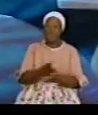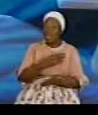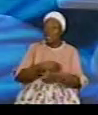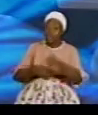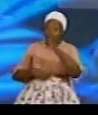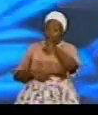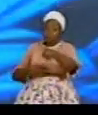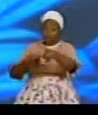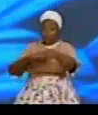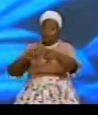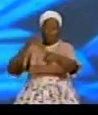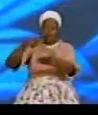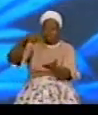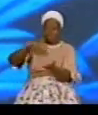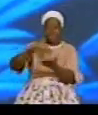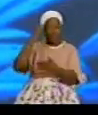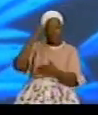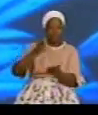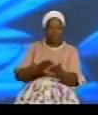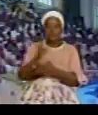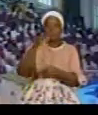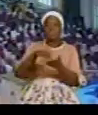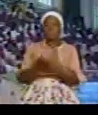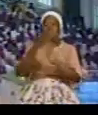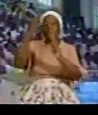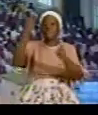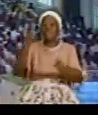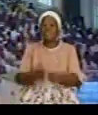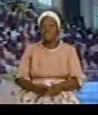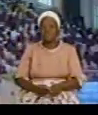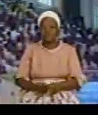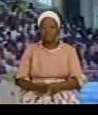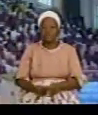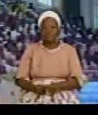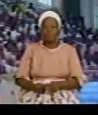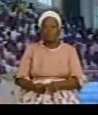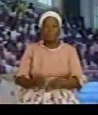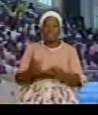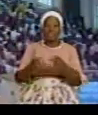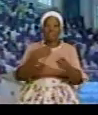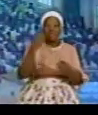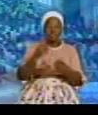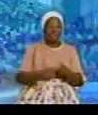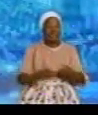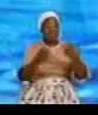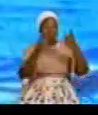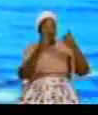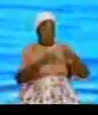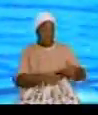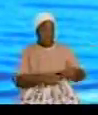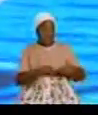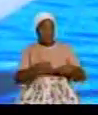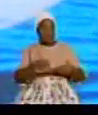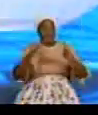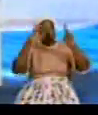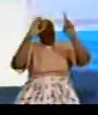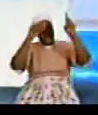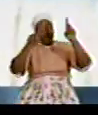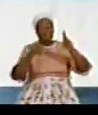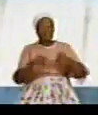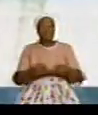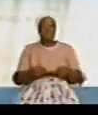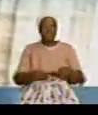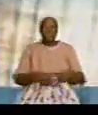the truth in Jesus' name. Then came his disciples.